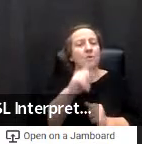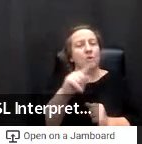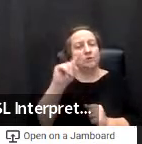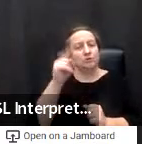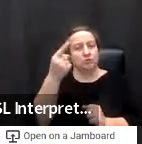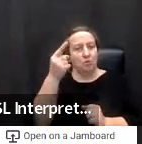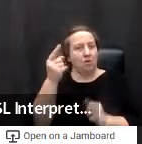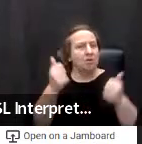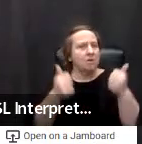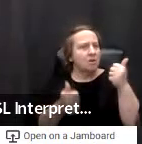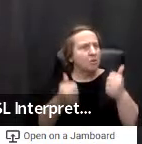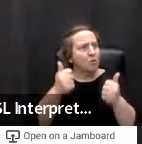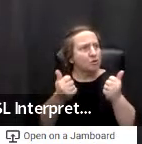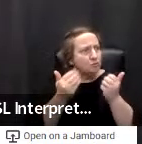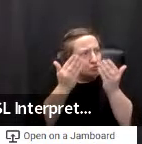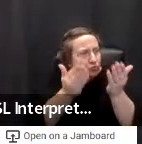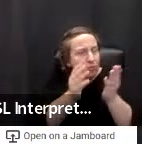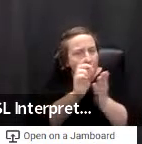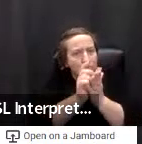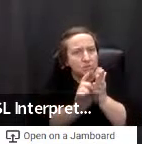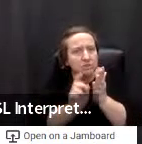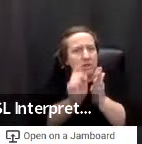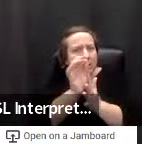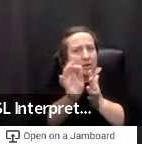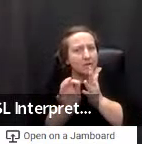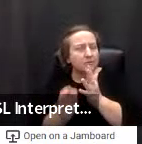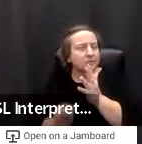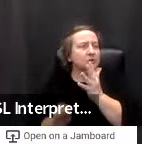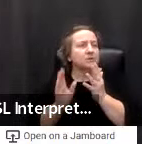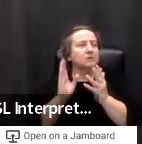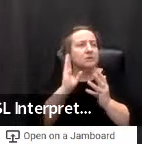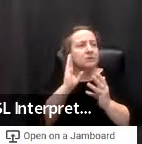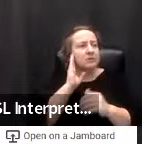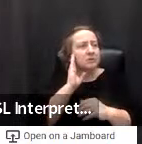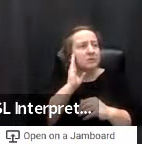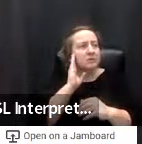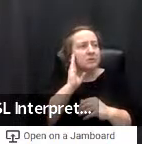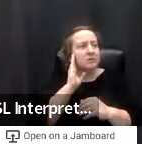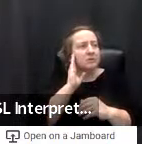1, which of the proposed design options do you think would improve your drive time the most?